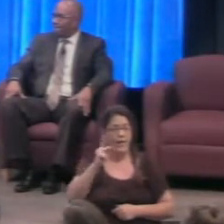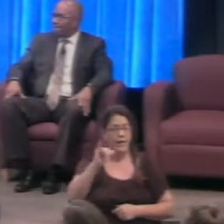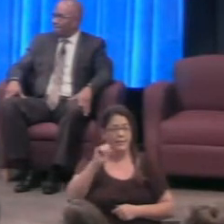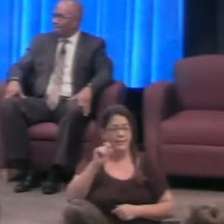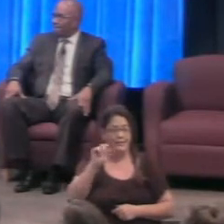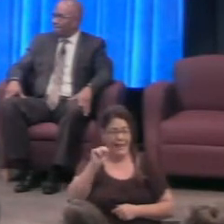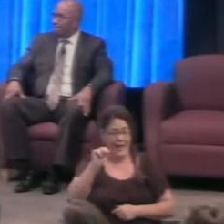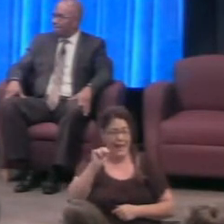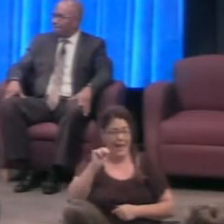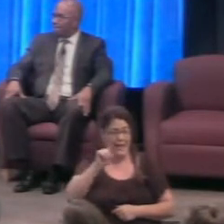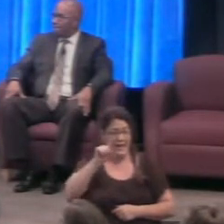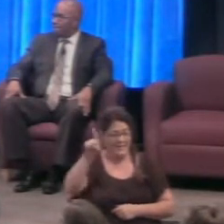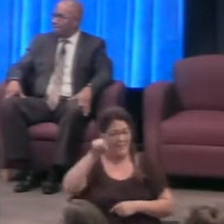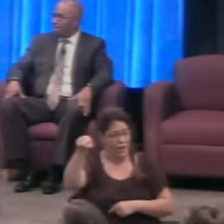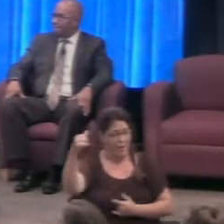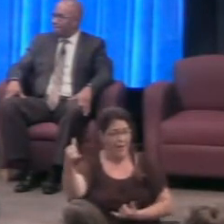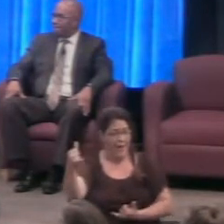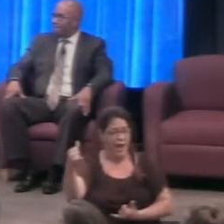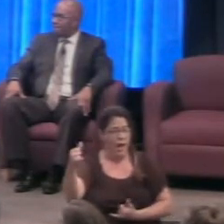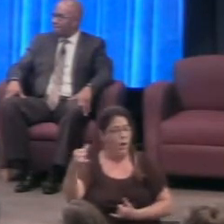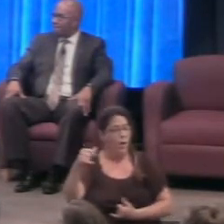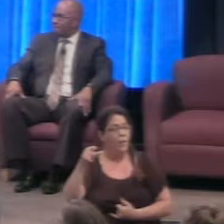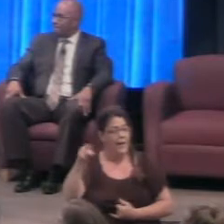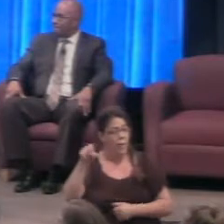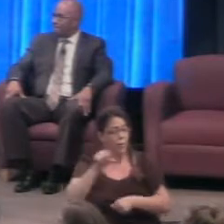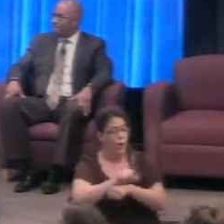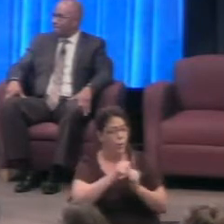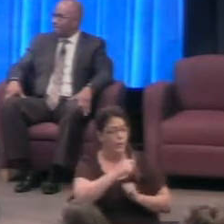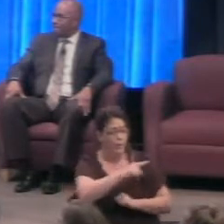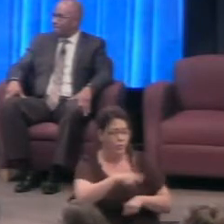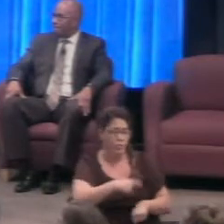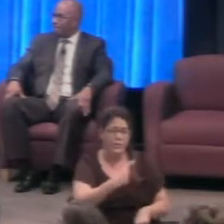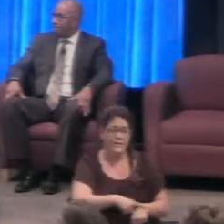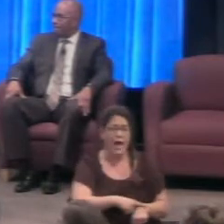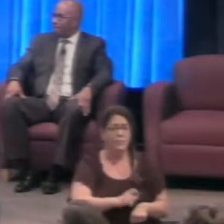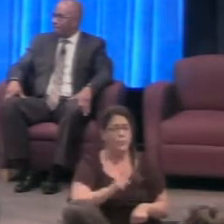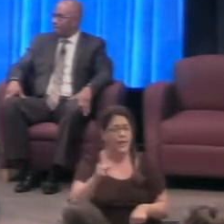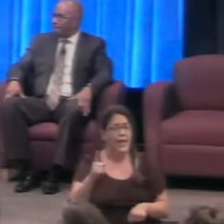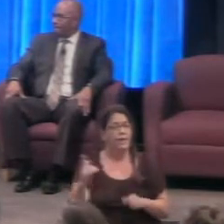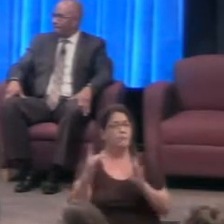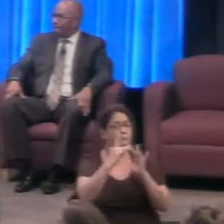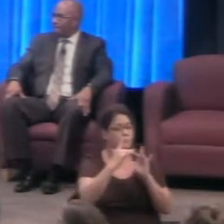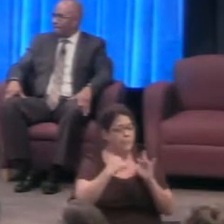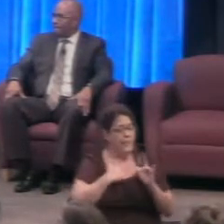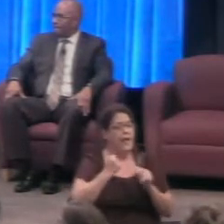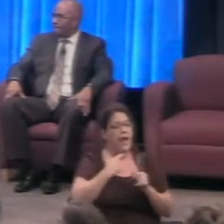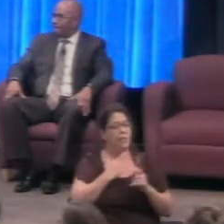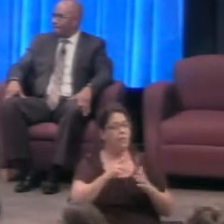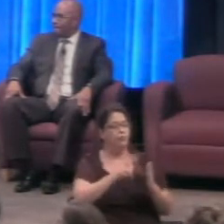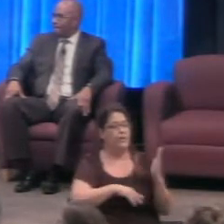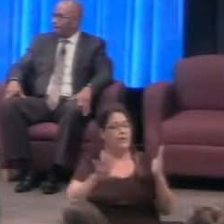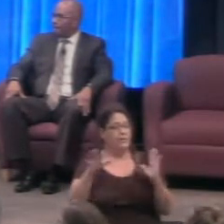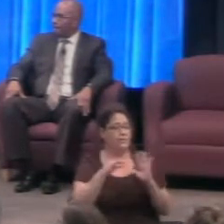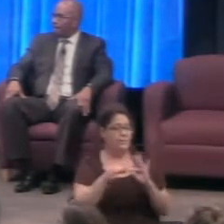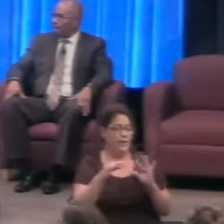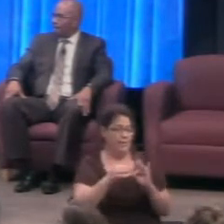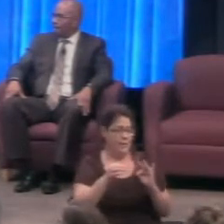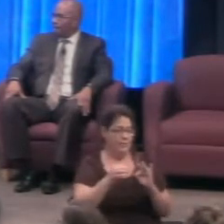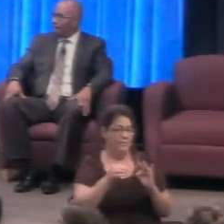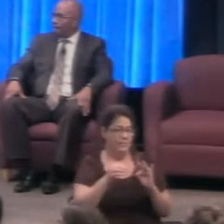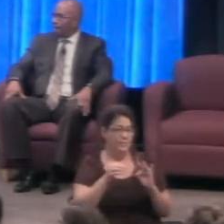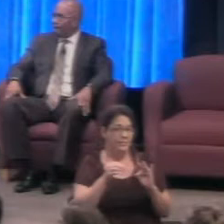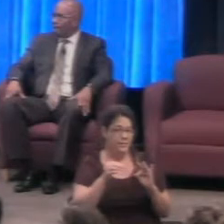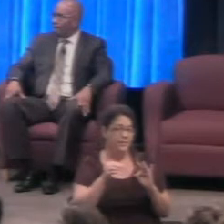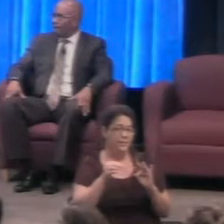more time to work with you, I wanted to make sure he had a chance to express his gratitude as well. So I just wanted to read his